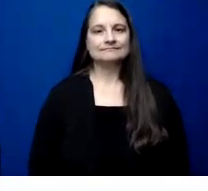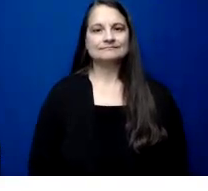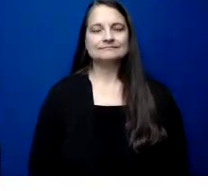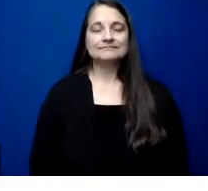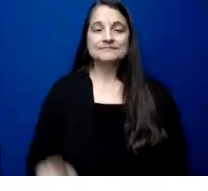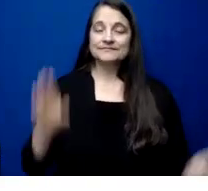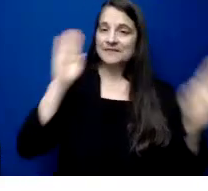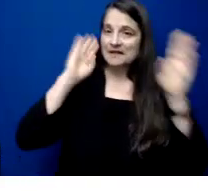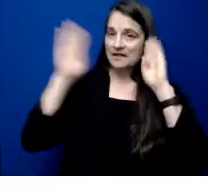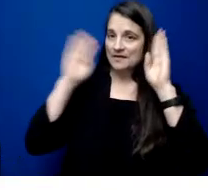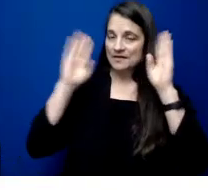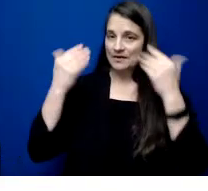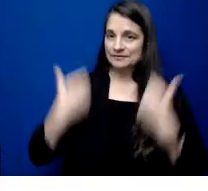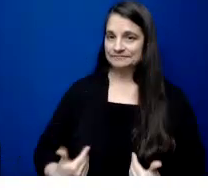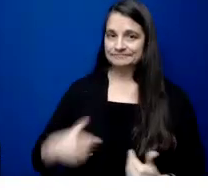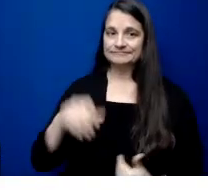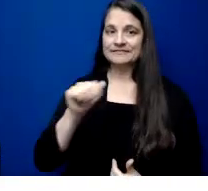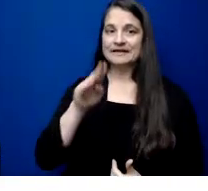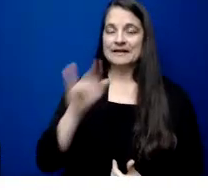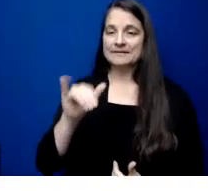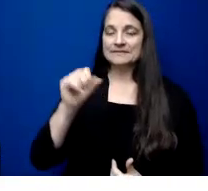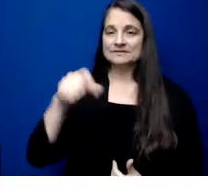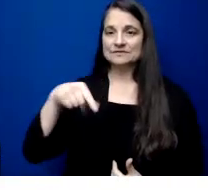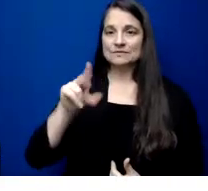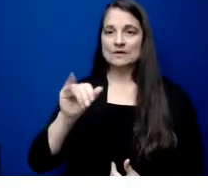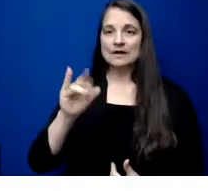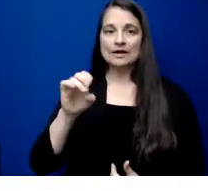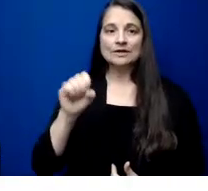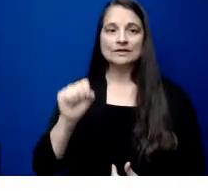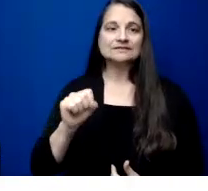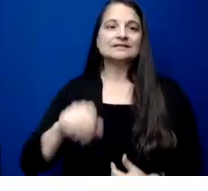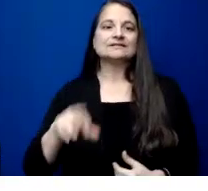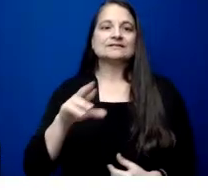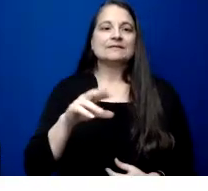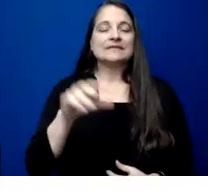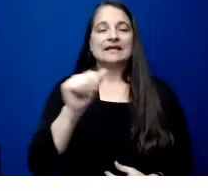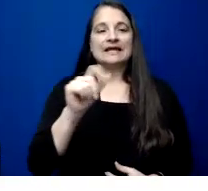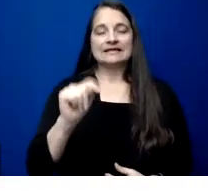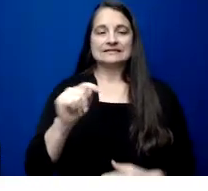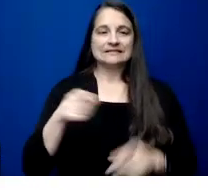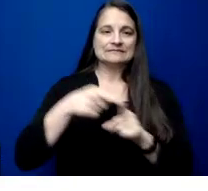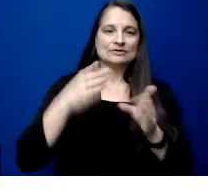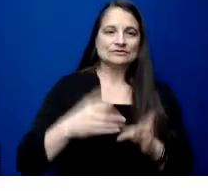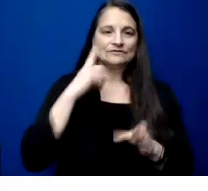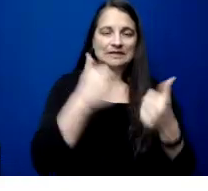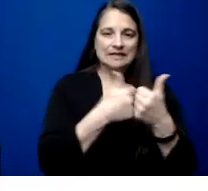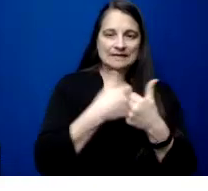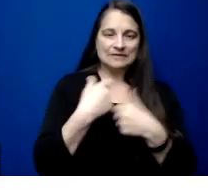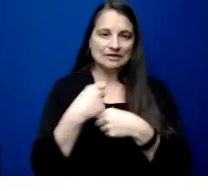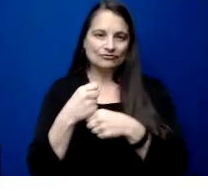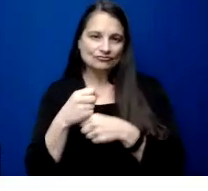And hello. I am Abby Squires. I am our AT specialist for gaming and crafting. And Caitlin